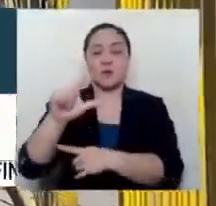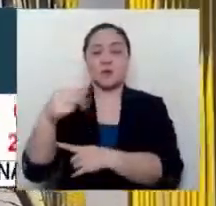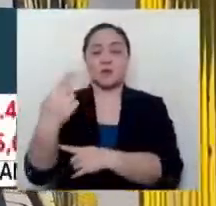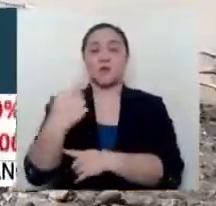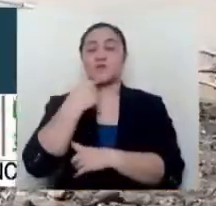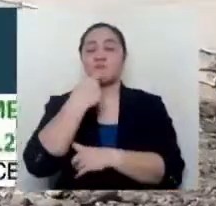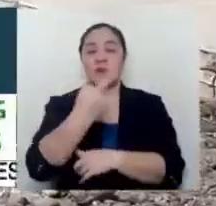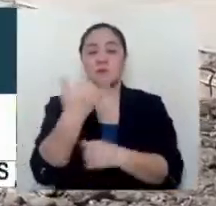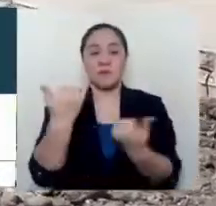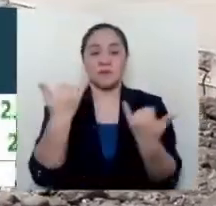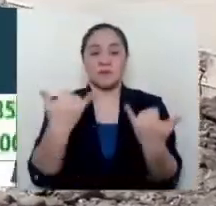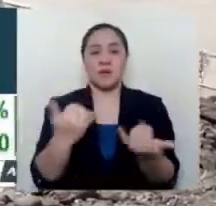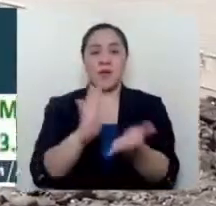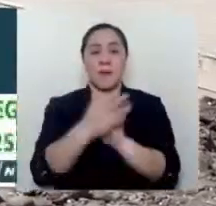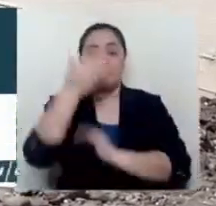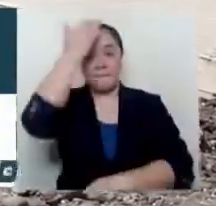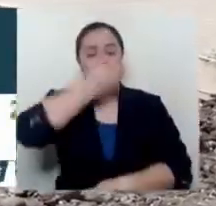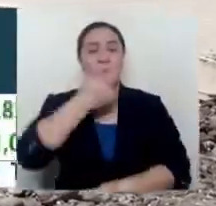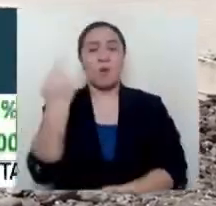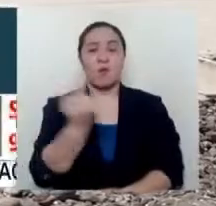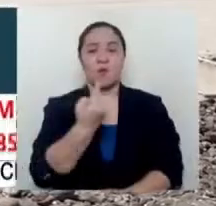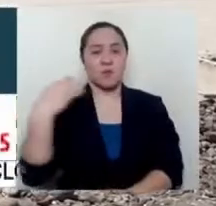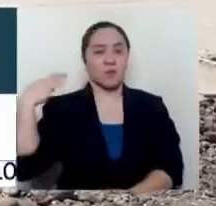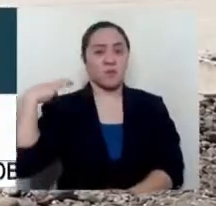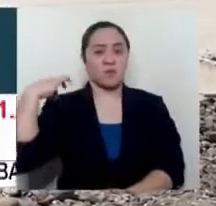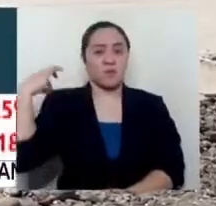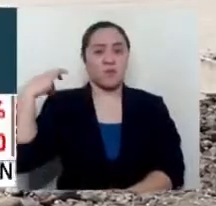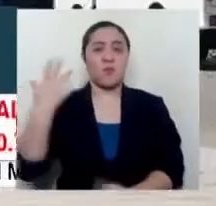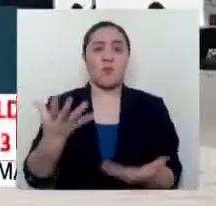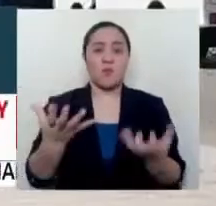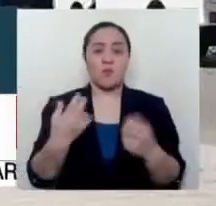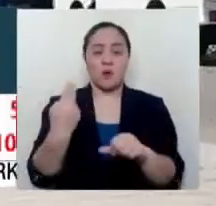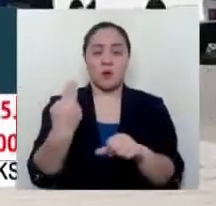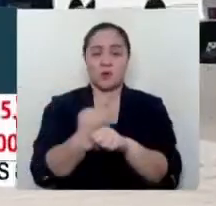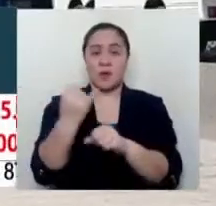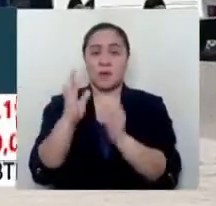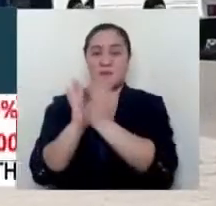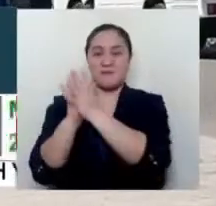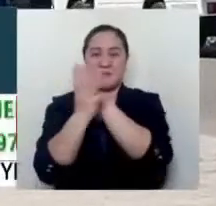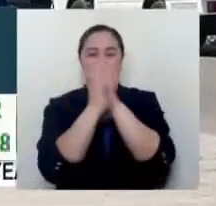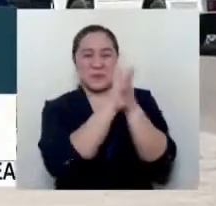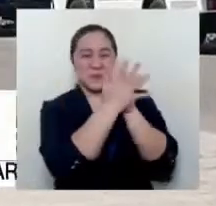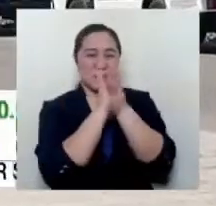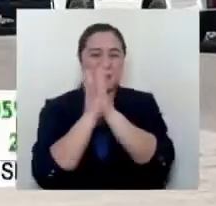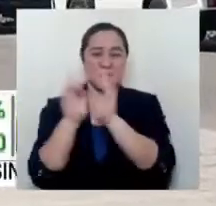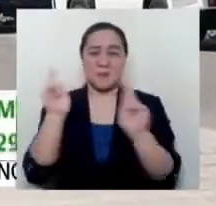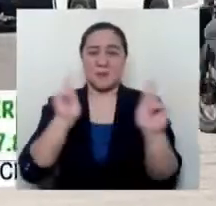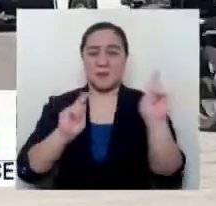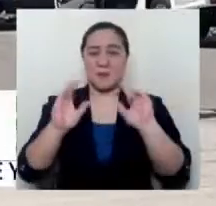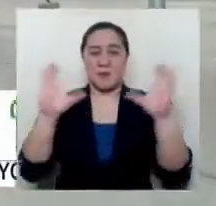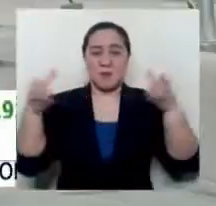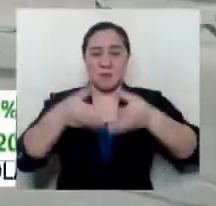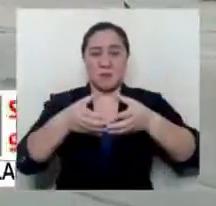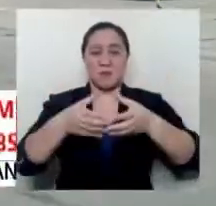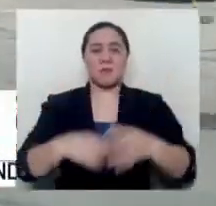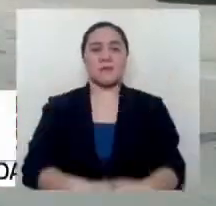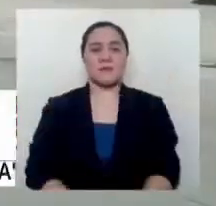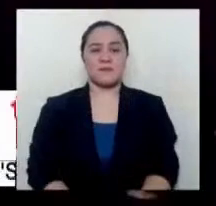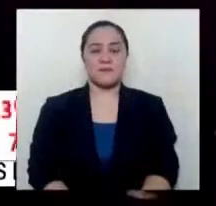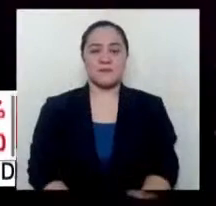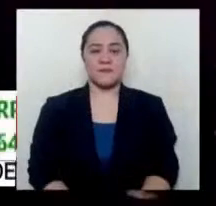will now be voluntary and is only recommended in crowded areas as well as confined spaces.